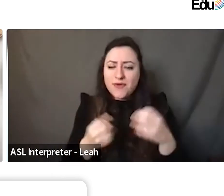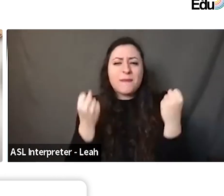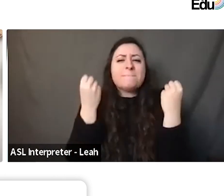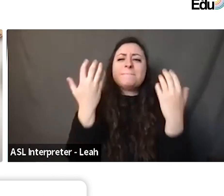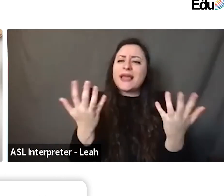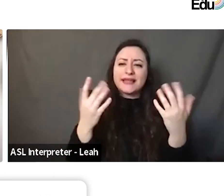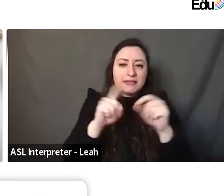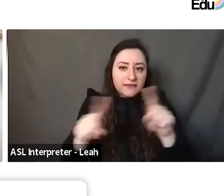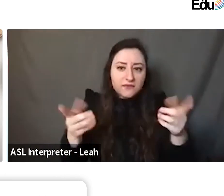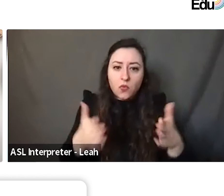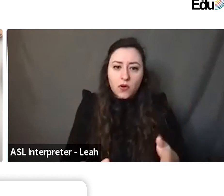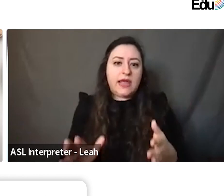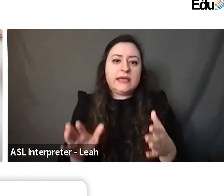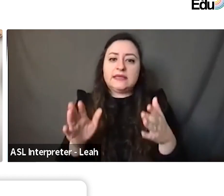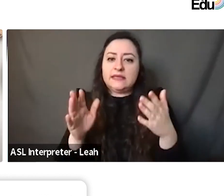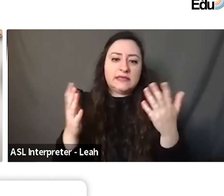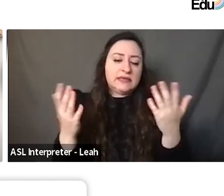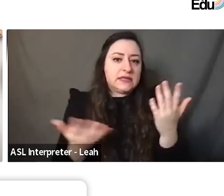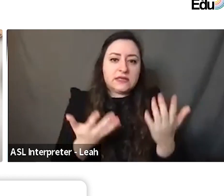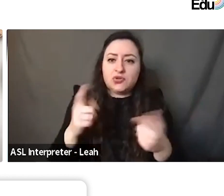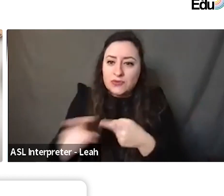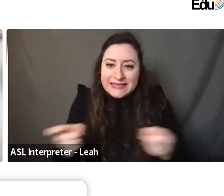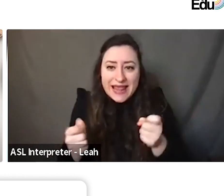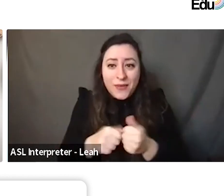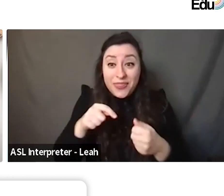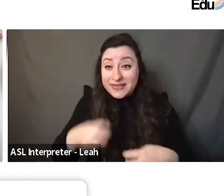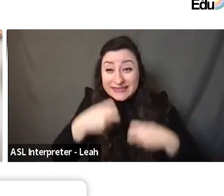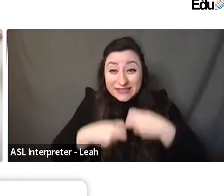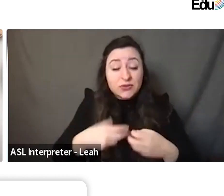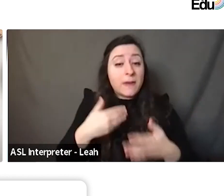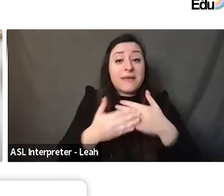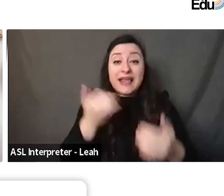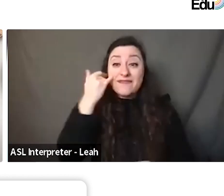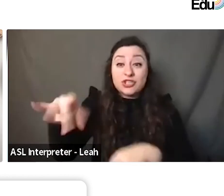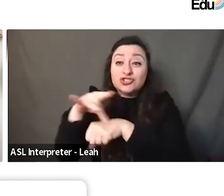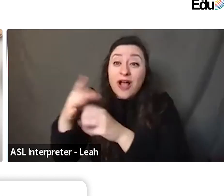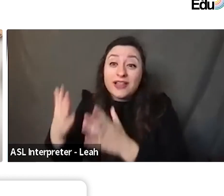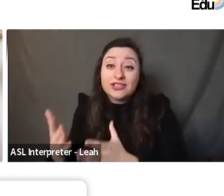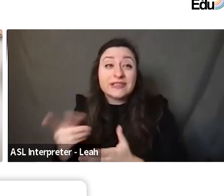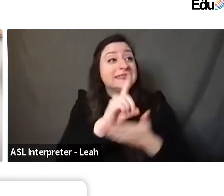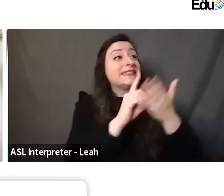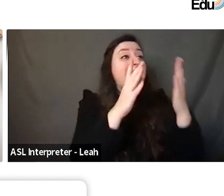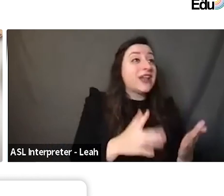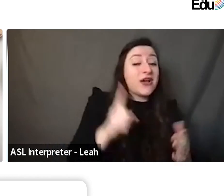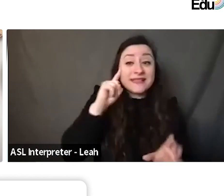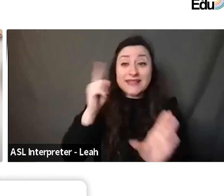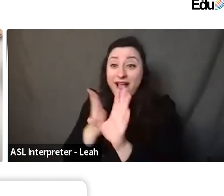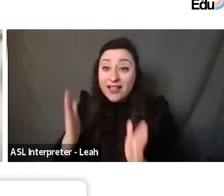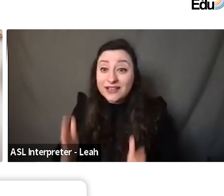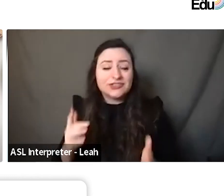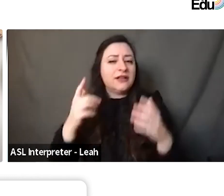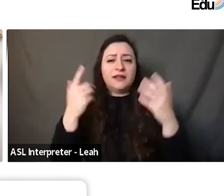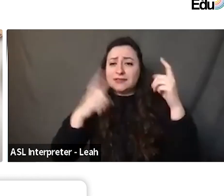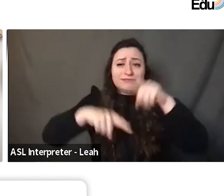different ways to deal with this issue. So I hope that whether you're a geologist or a designer or a psychologist, that you think